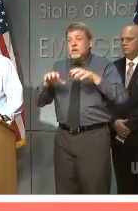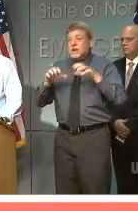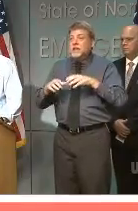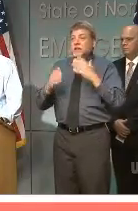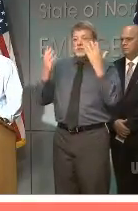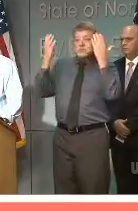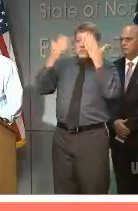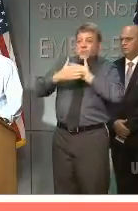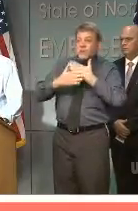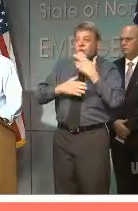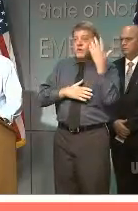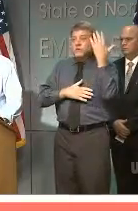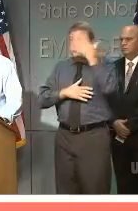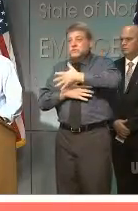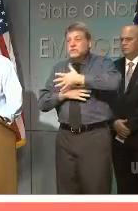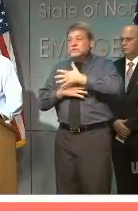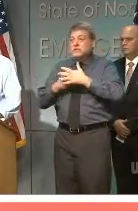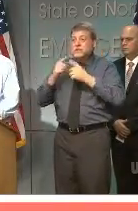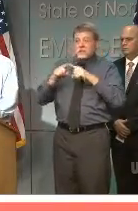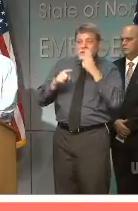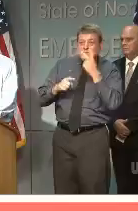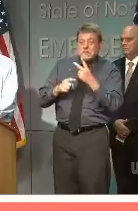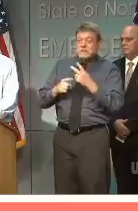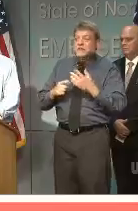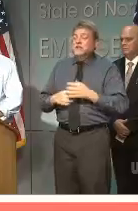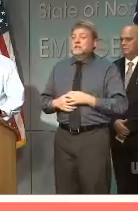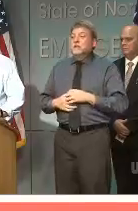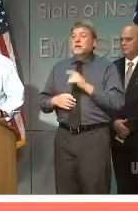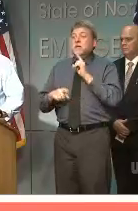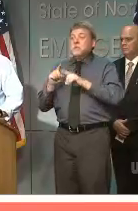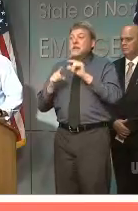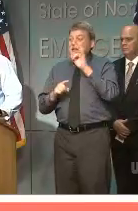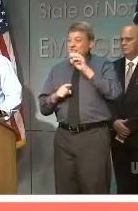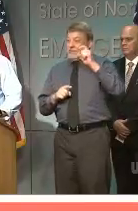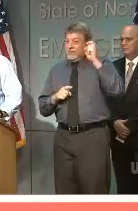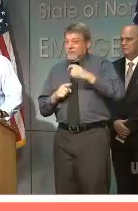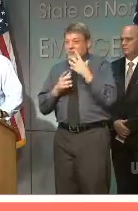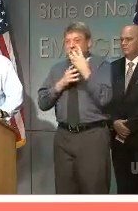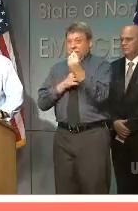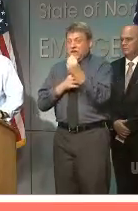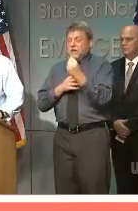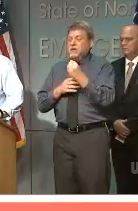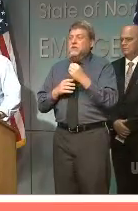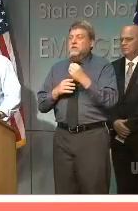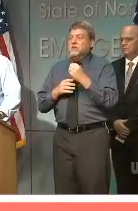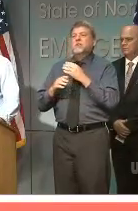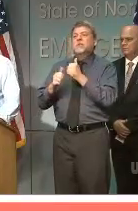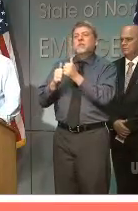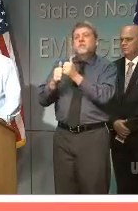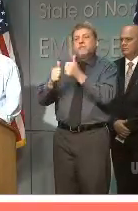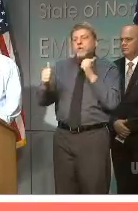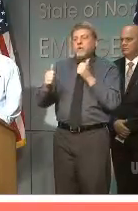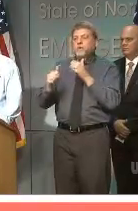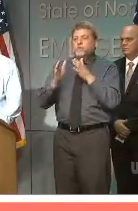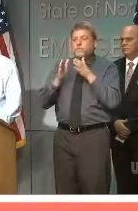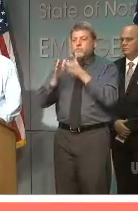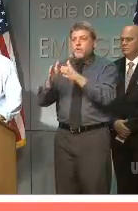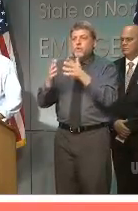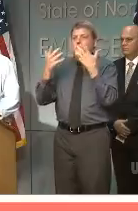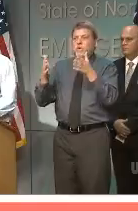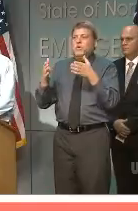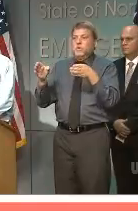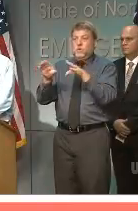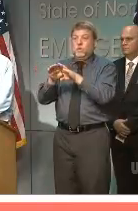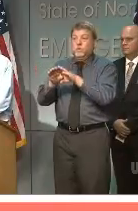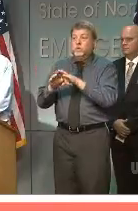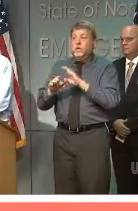if you must go out, don't drive on flooded roads or around barricades. State troopers have already responded to hundreds